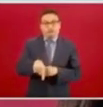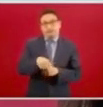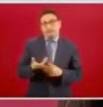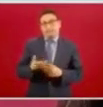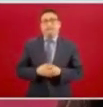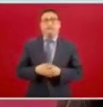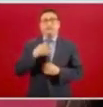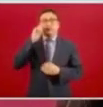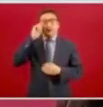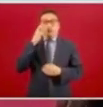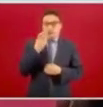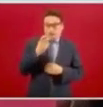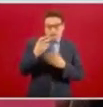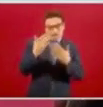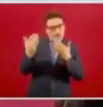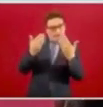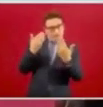countries.